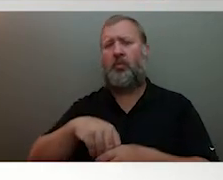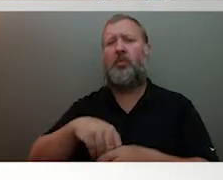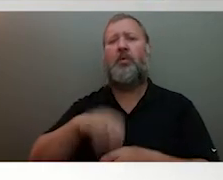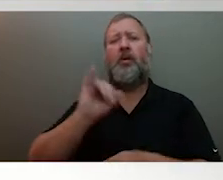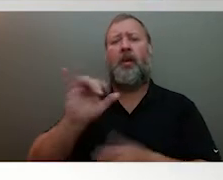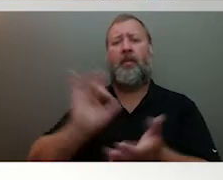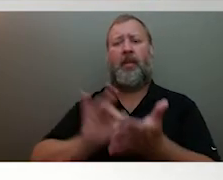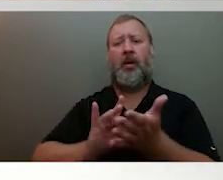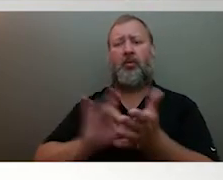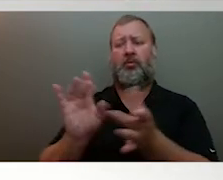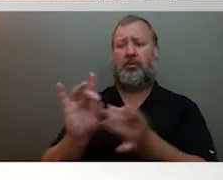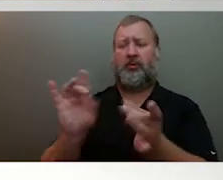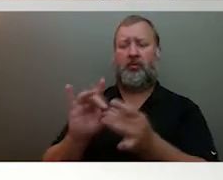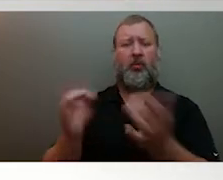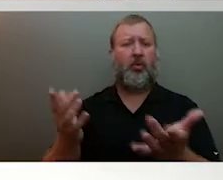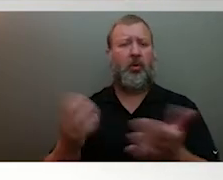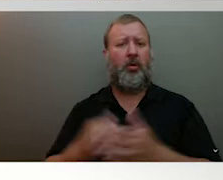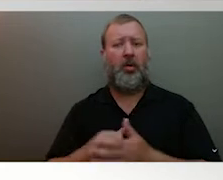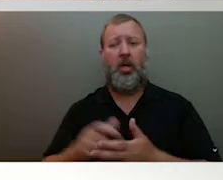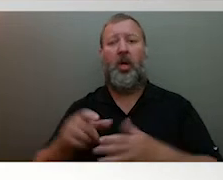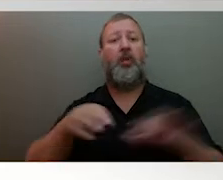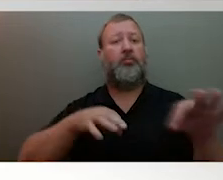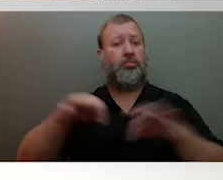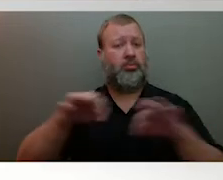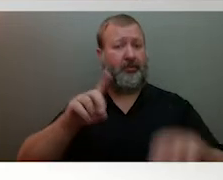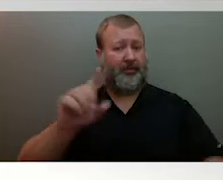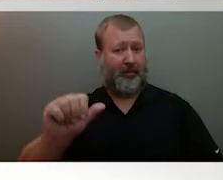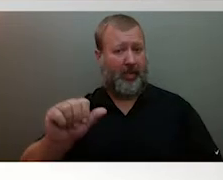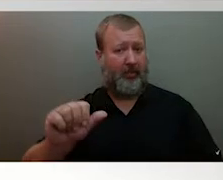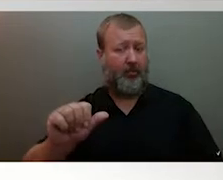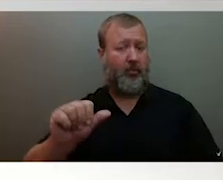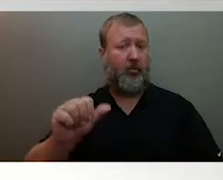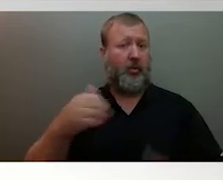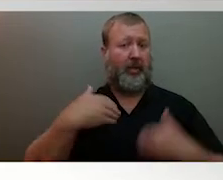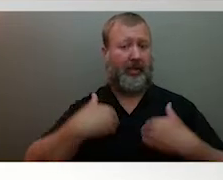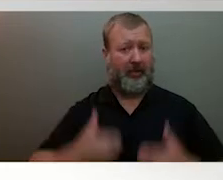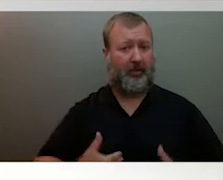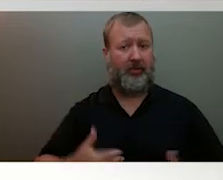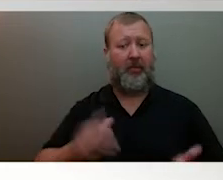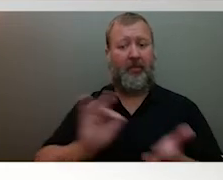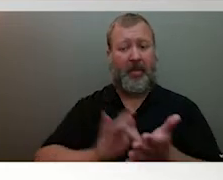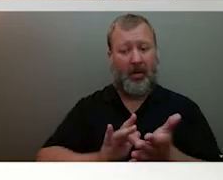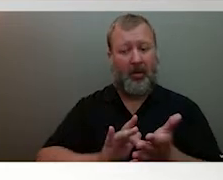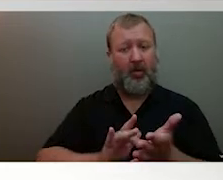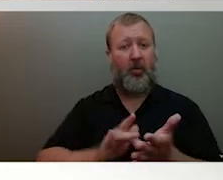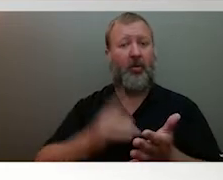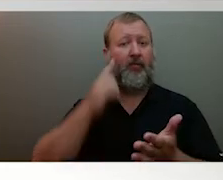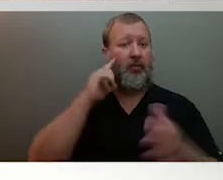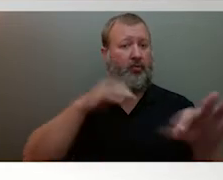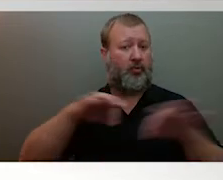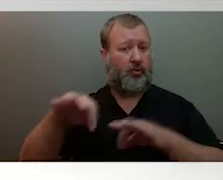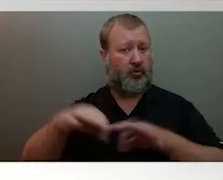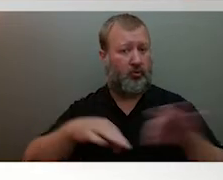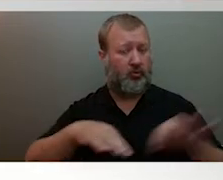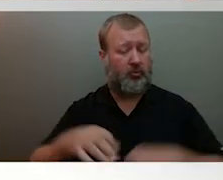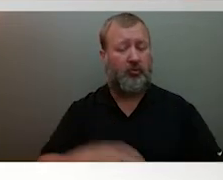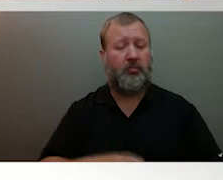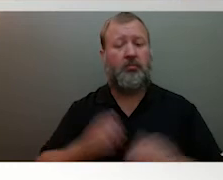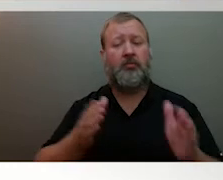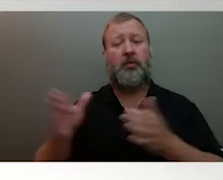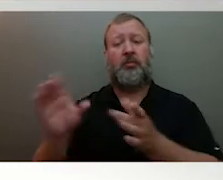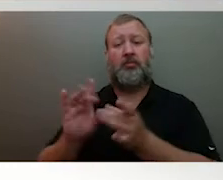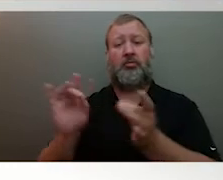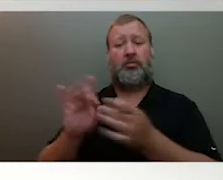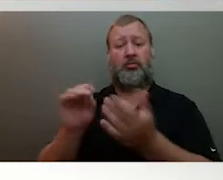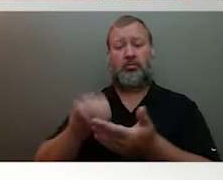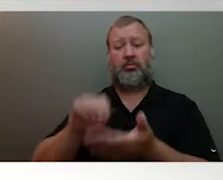the medical statement? A description of the disabling condition with any medical implications for instruction, a statement that